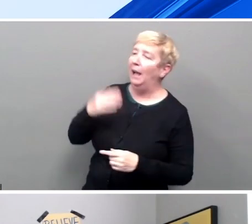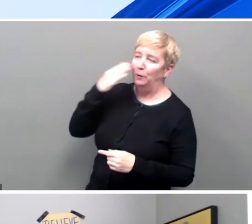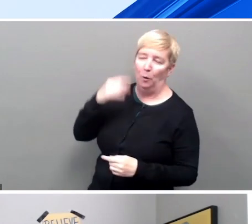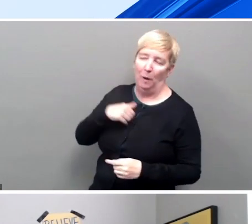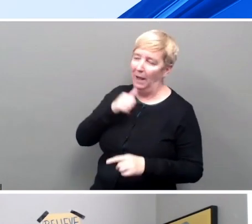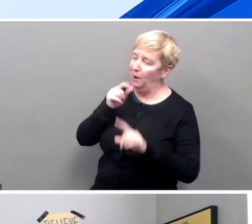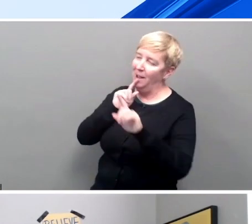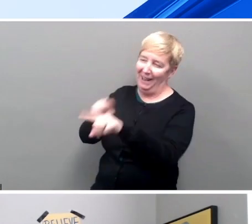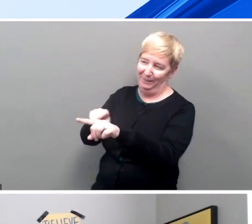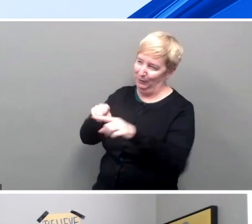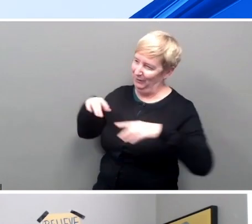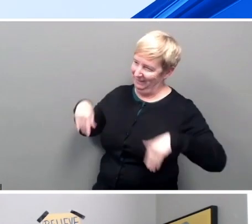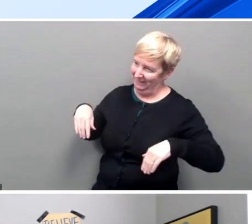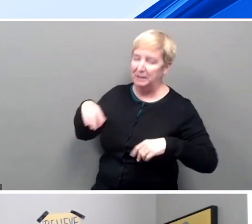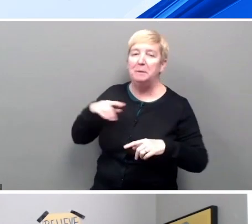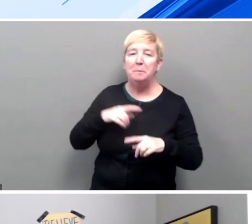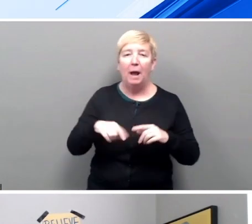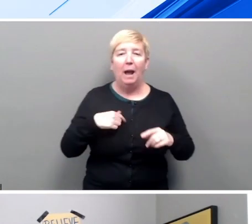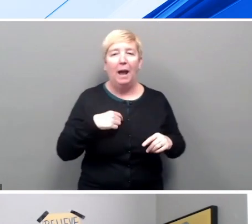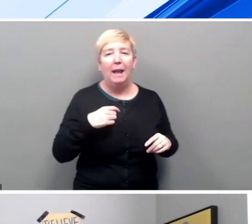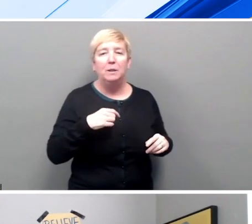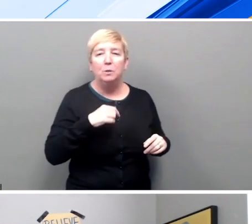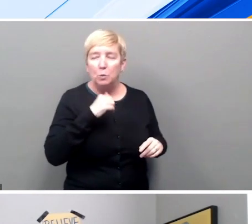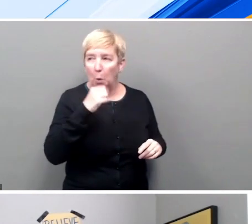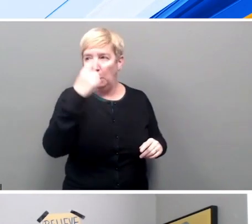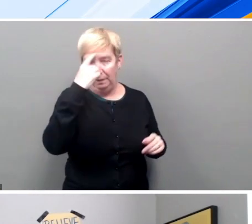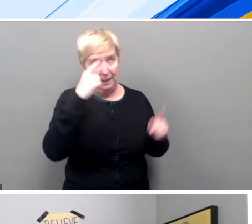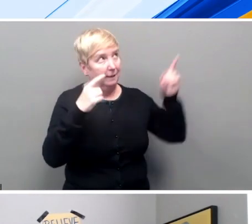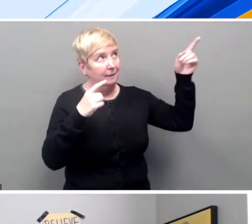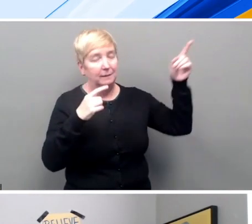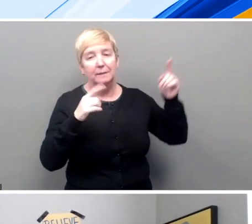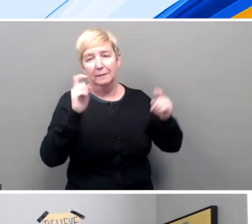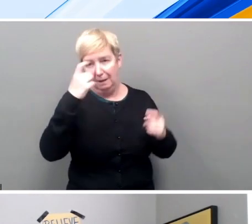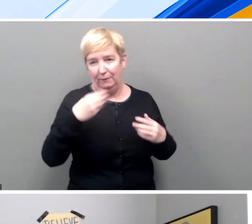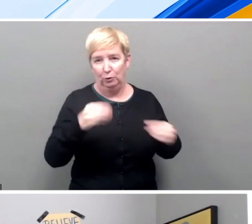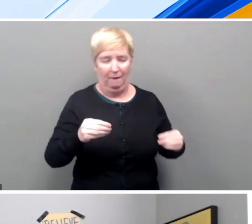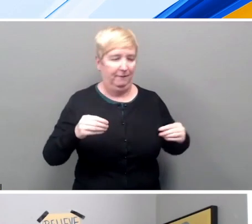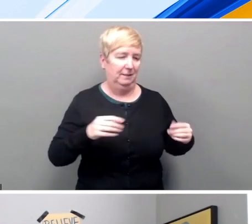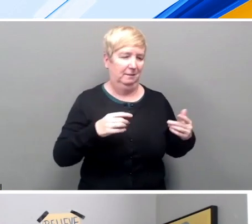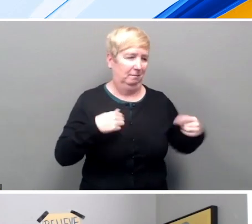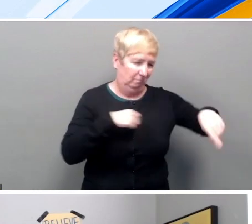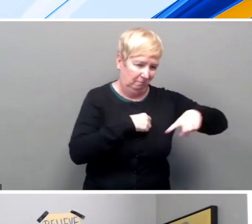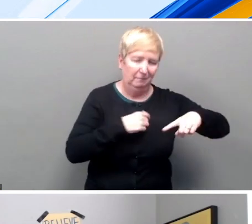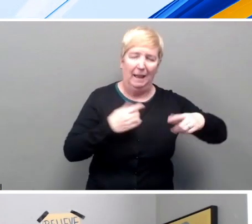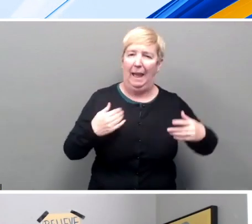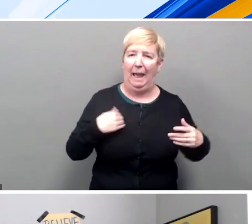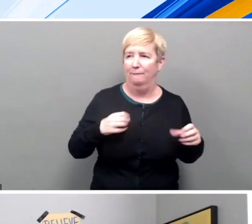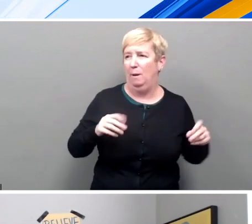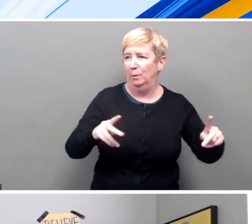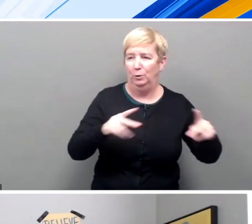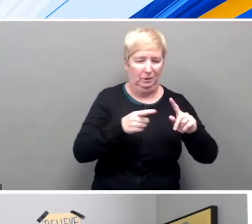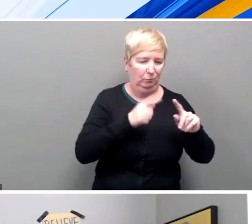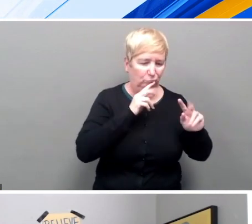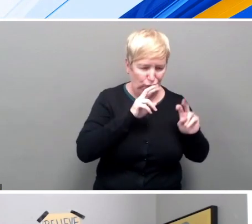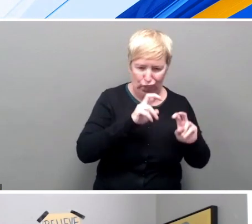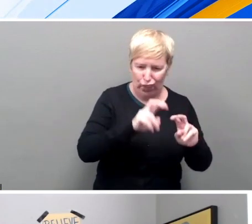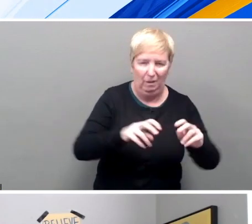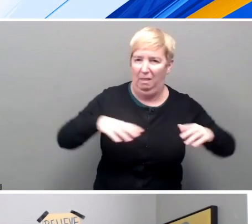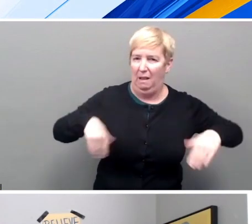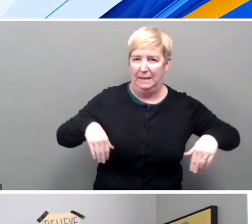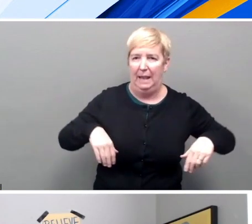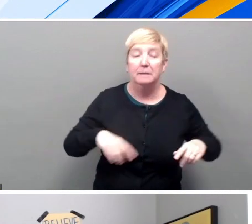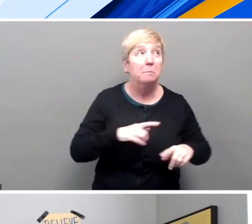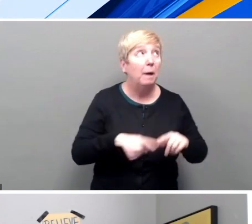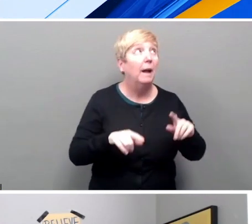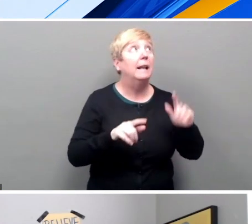think the administration has really had a chance to evaluate it just yet, but we will definitely do it when it comes up at the regular